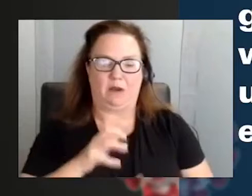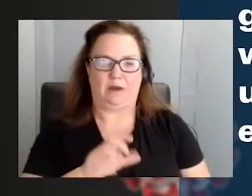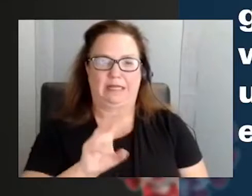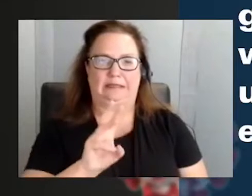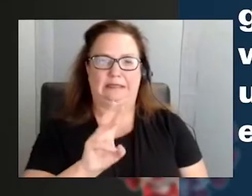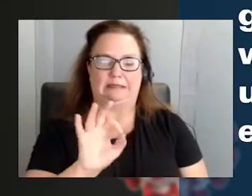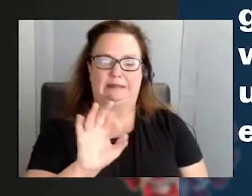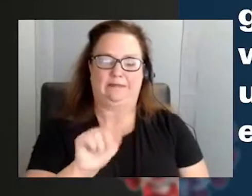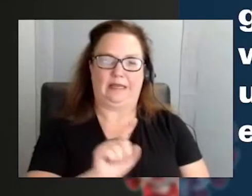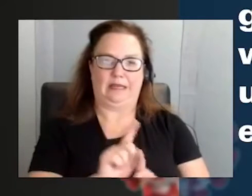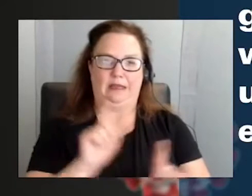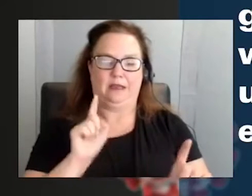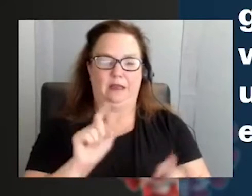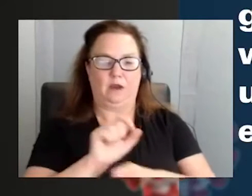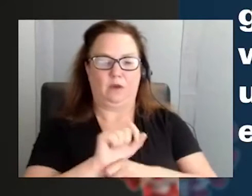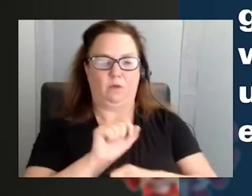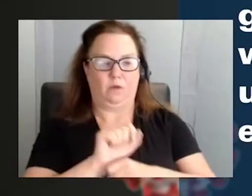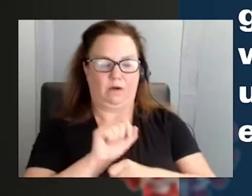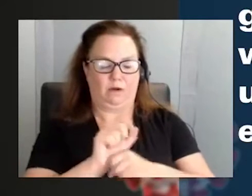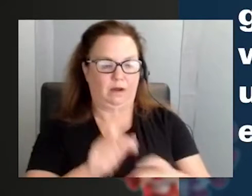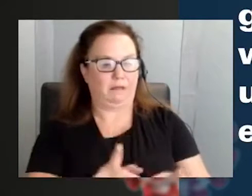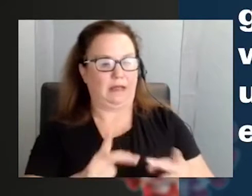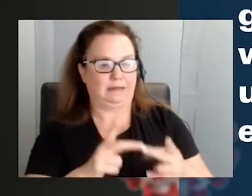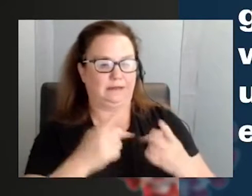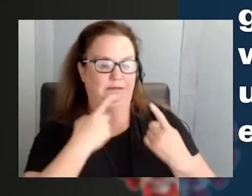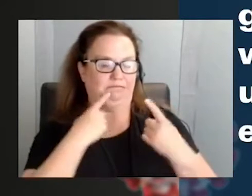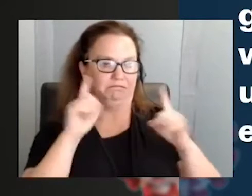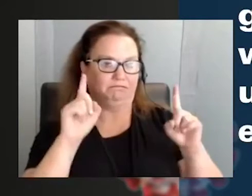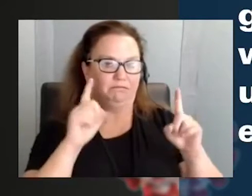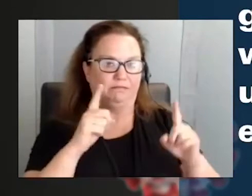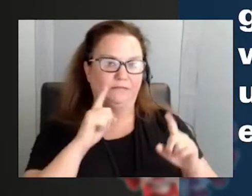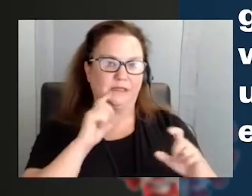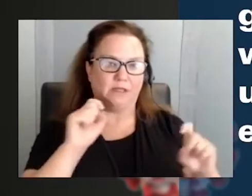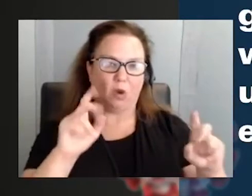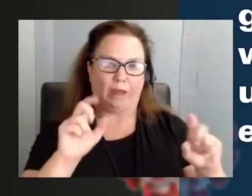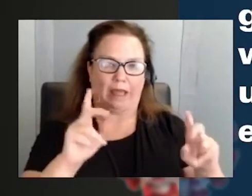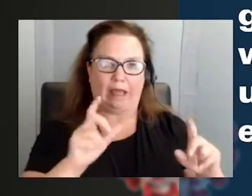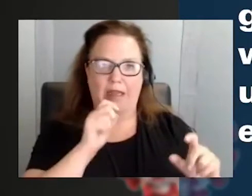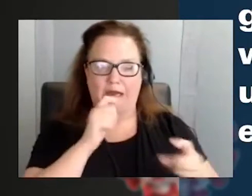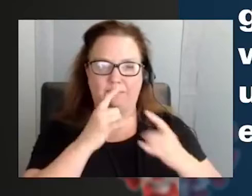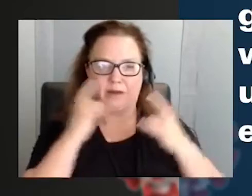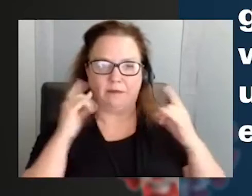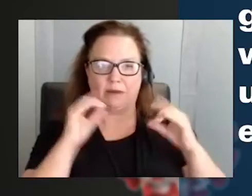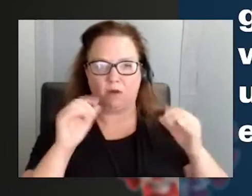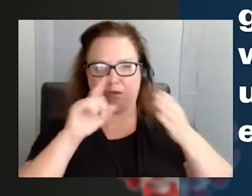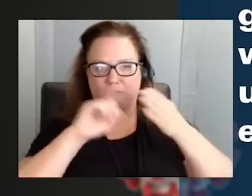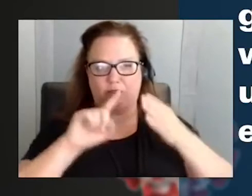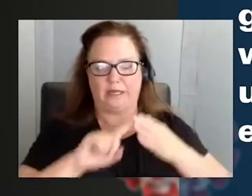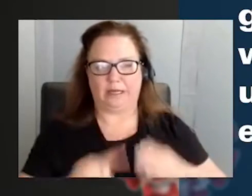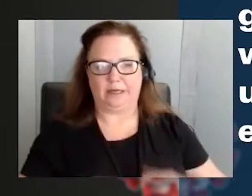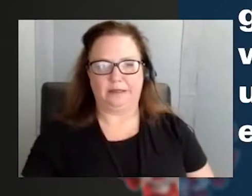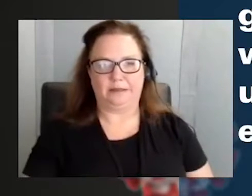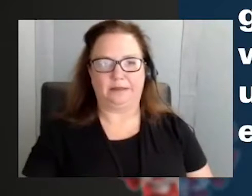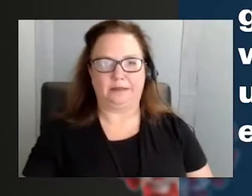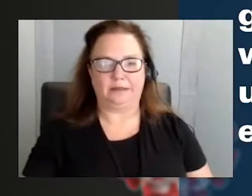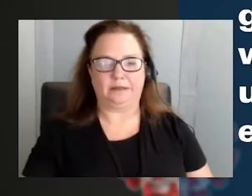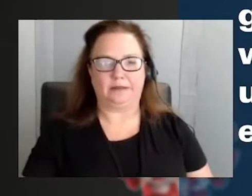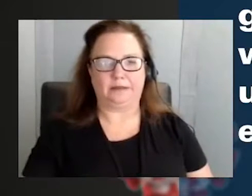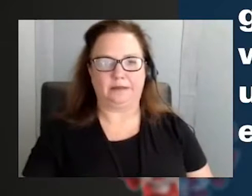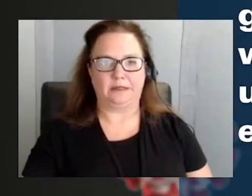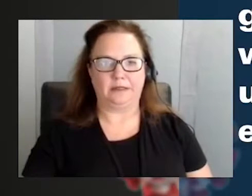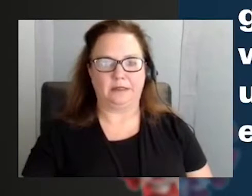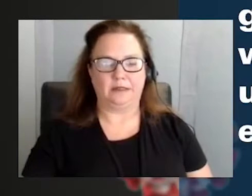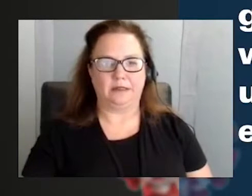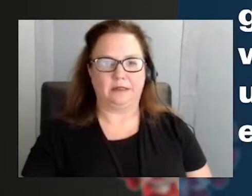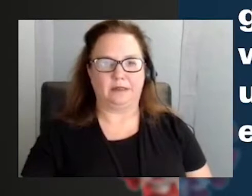workplace has said it's okay to unmask if vaccinated, but no one is enforcing or checking on people. Yeah, so I think this is something that many